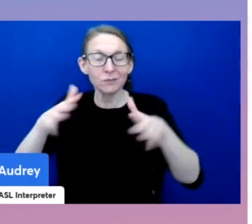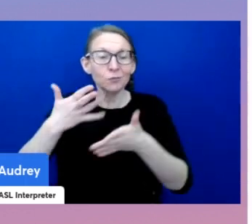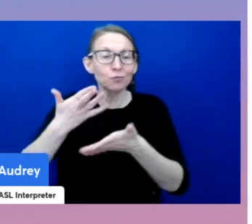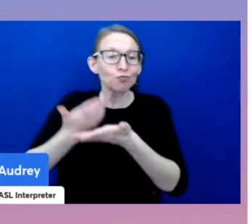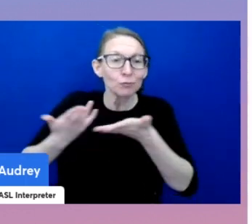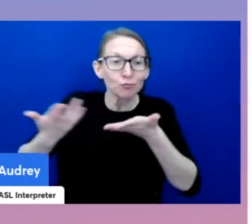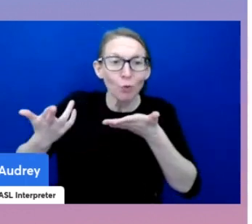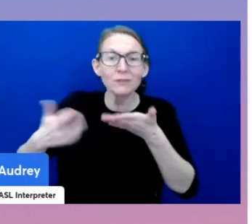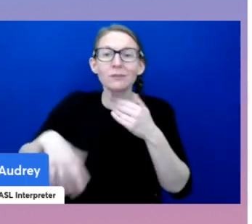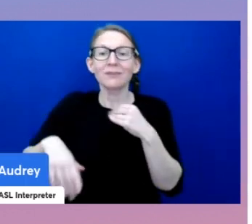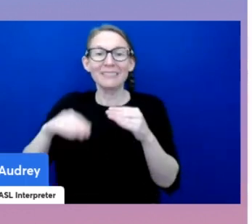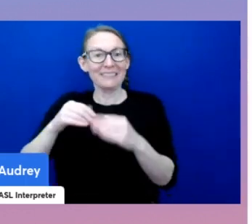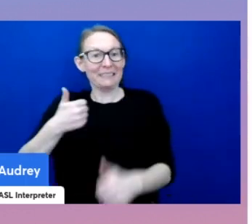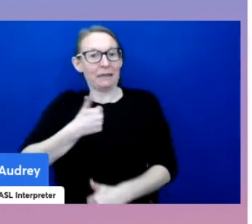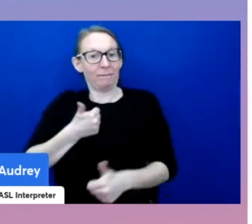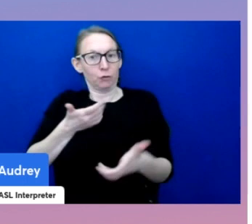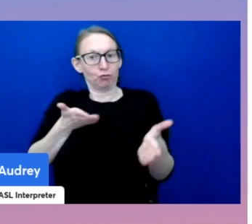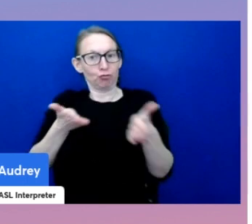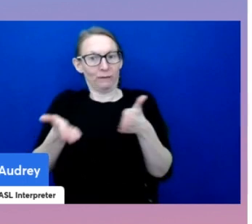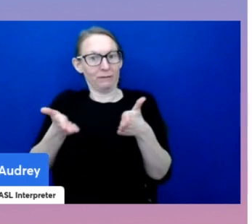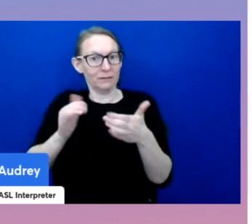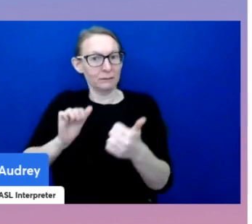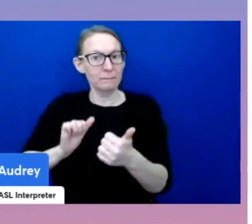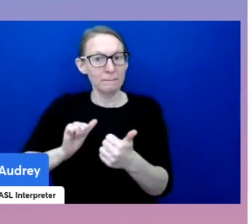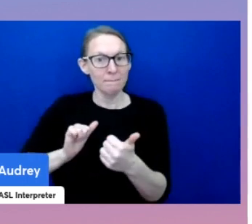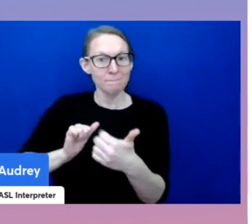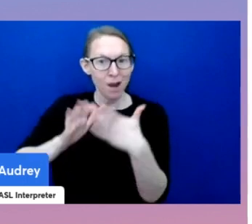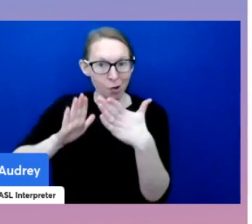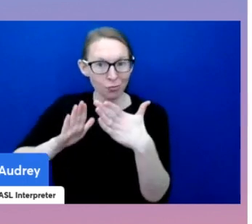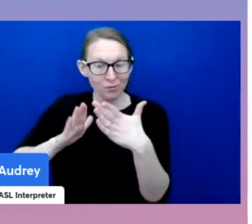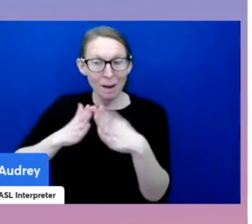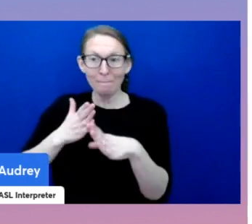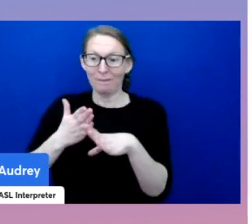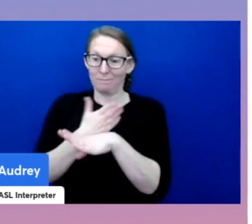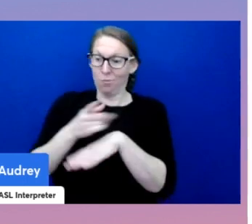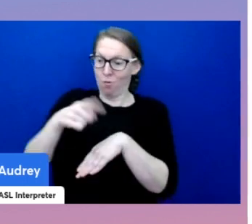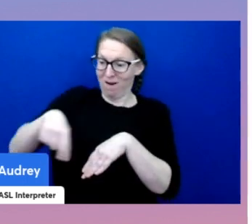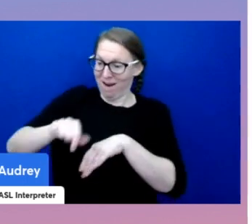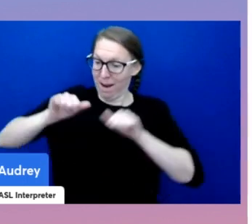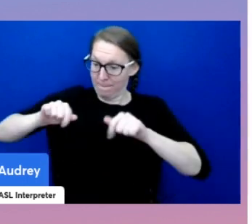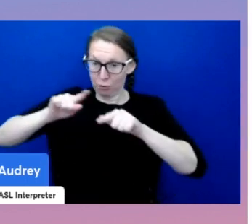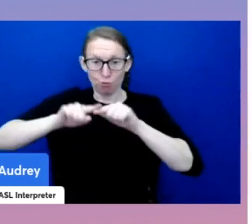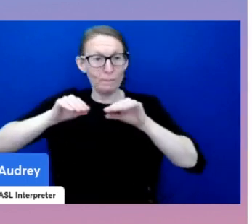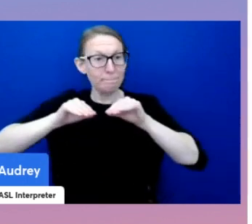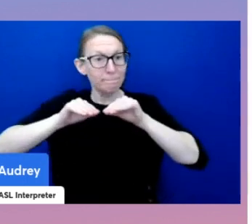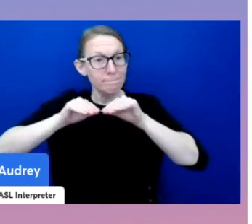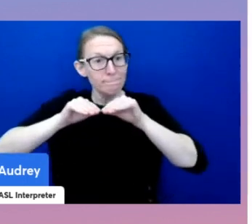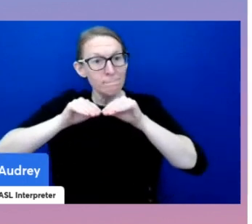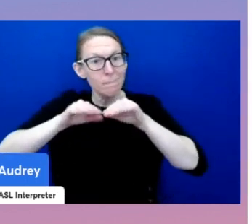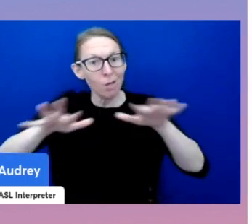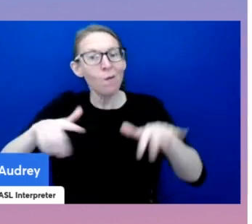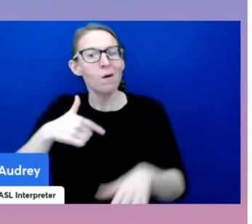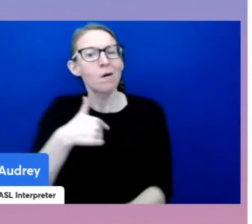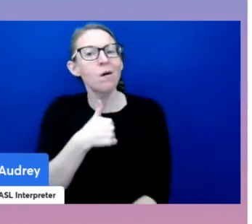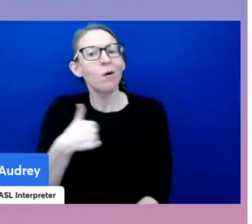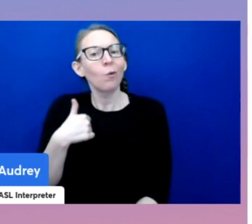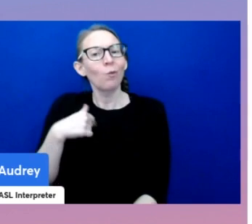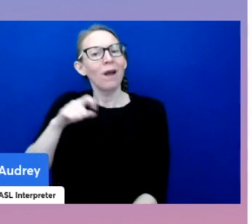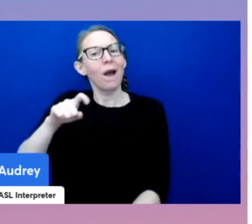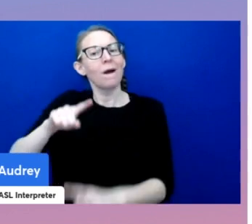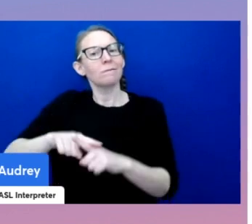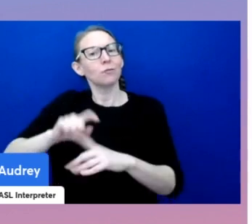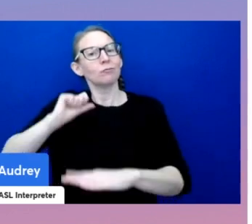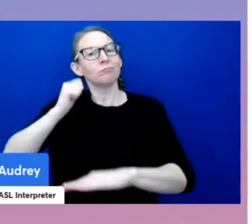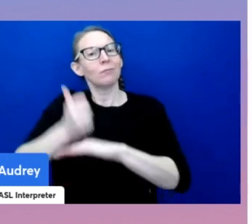resources in a self-service manner, we need to, before they are able to deploy anything, we need to create a landing